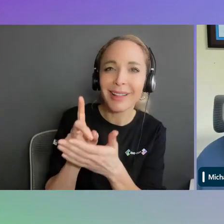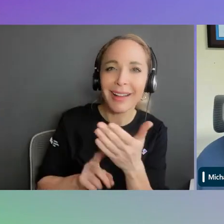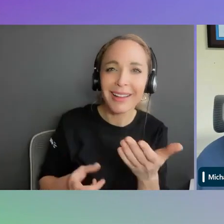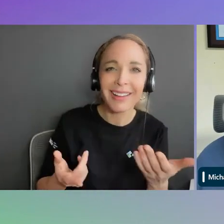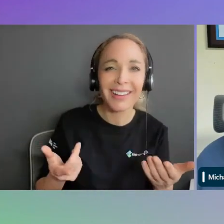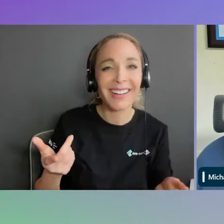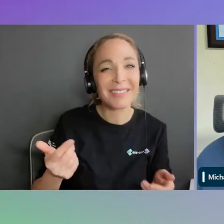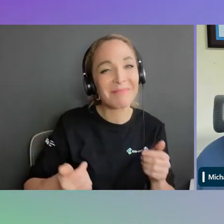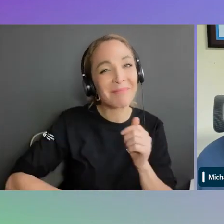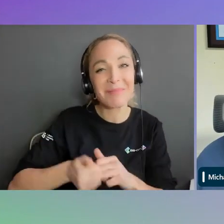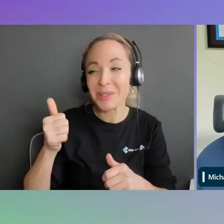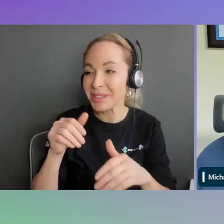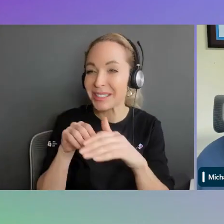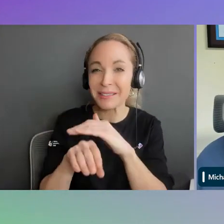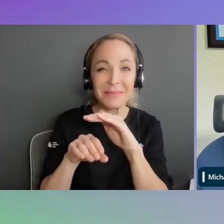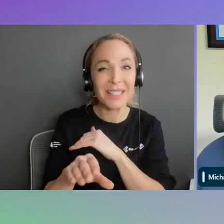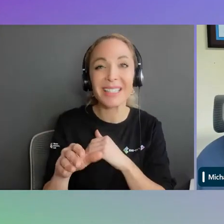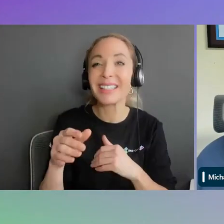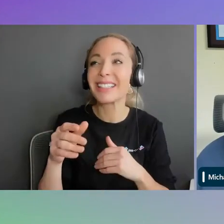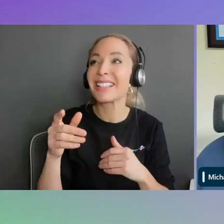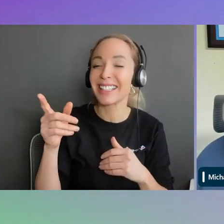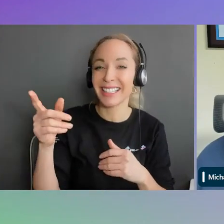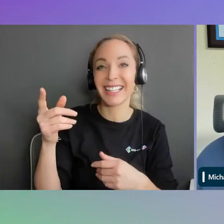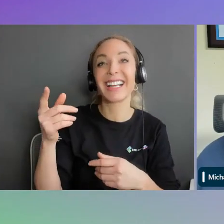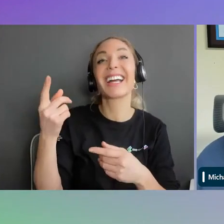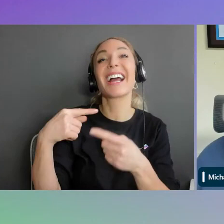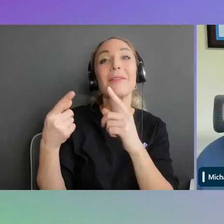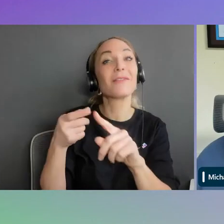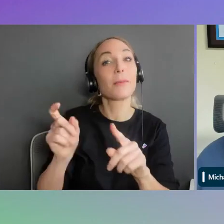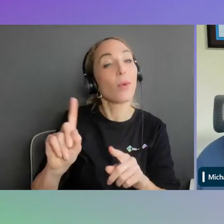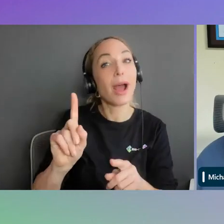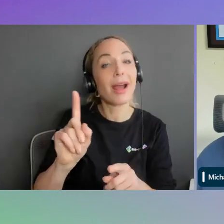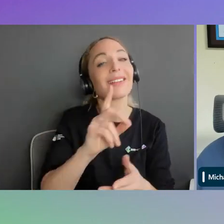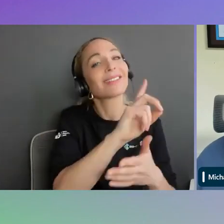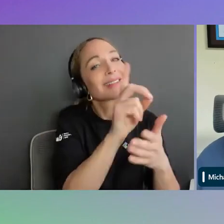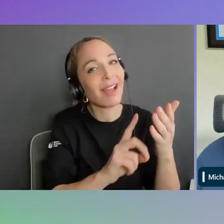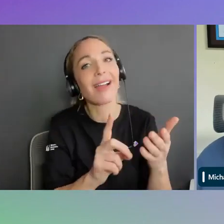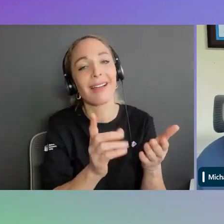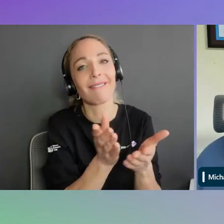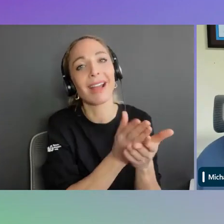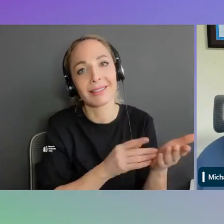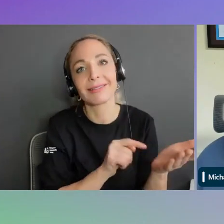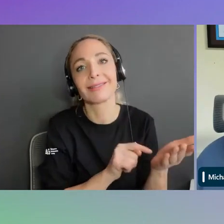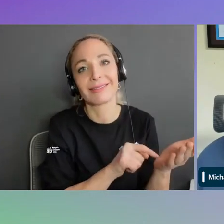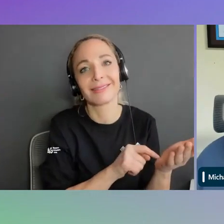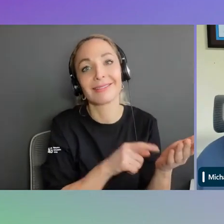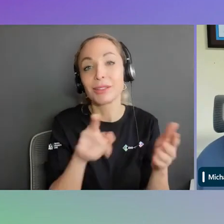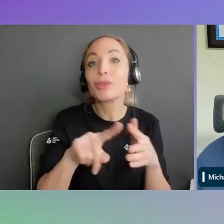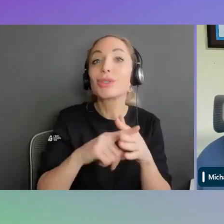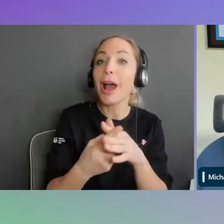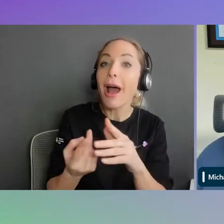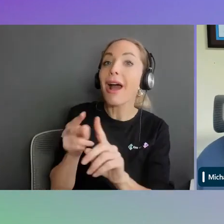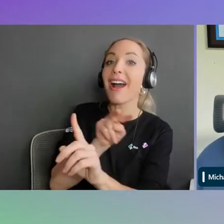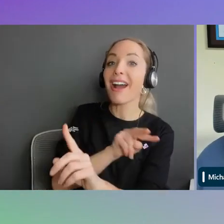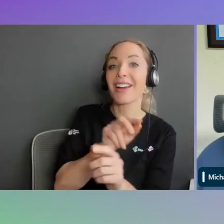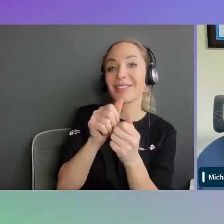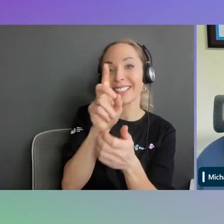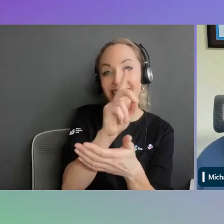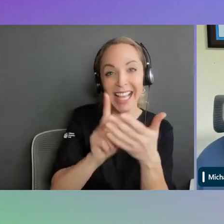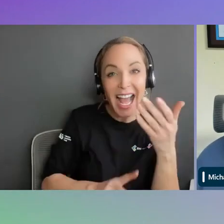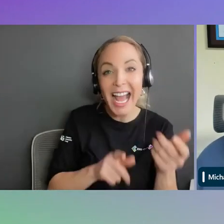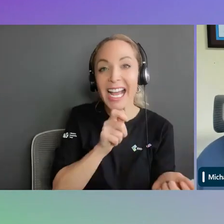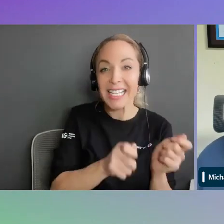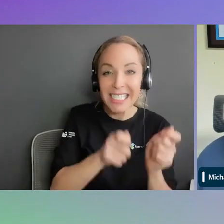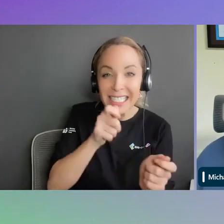of the accessibility issues, they come from the design phase. If we start on the design side, you can extend that and